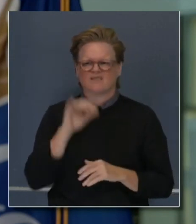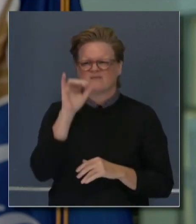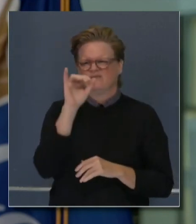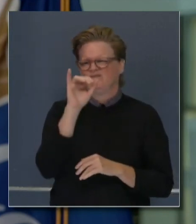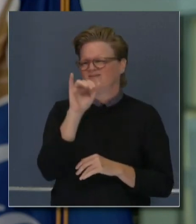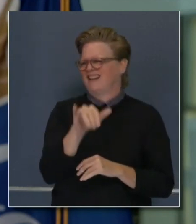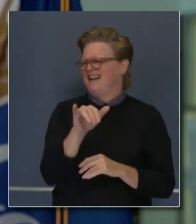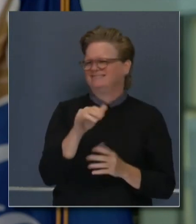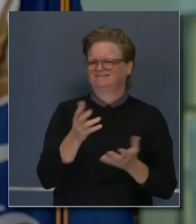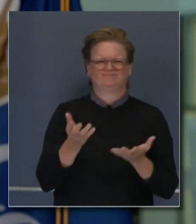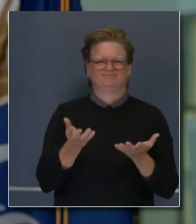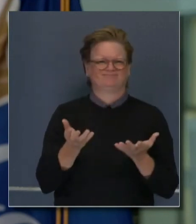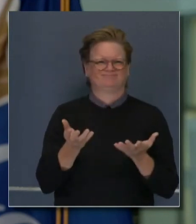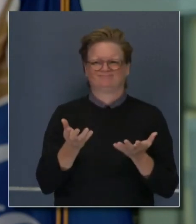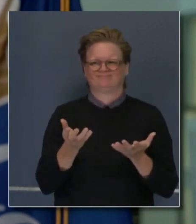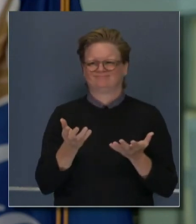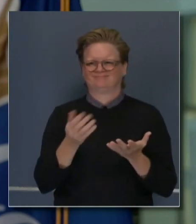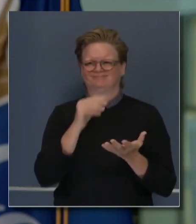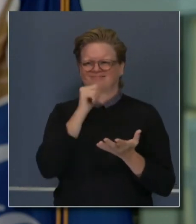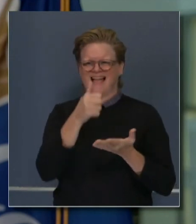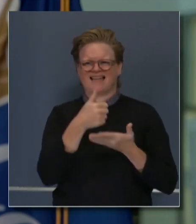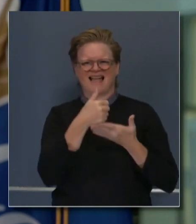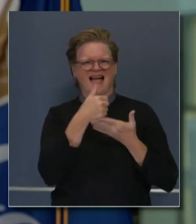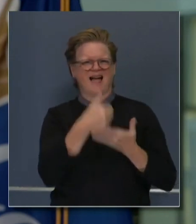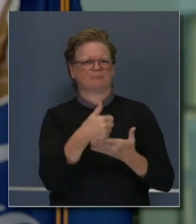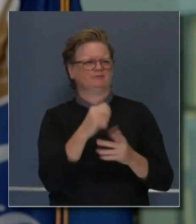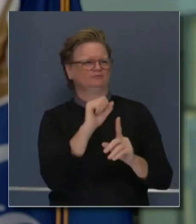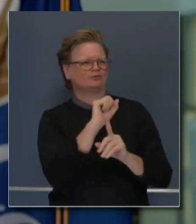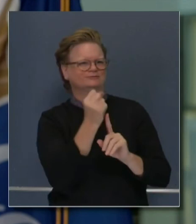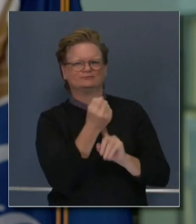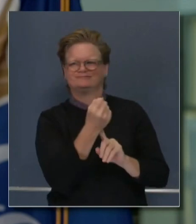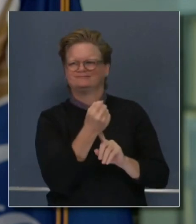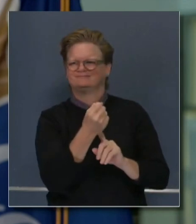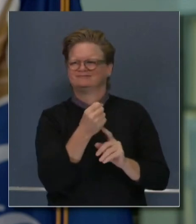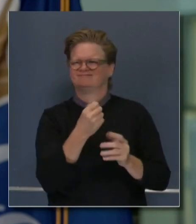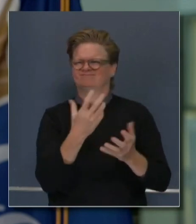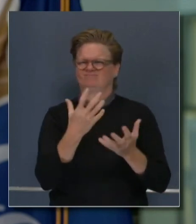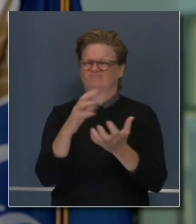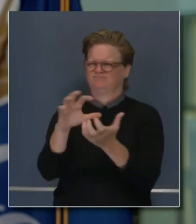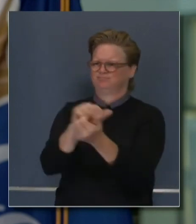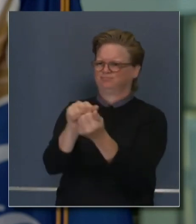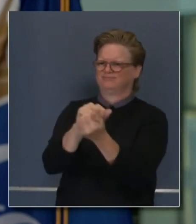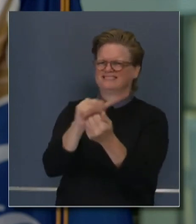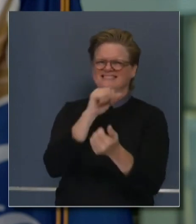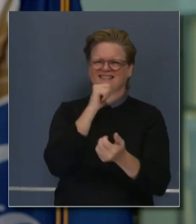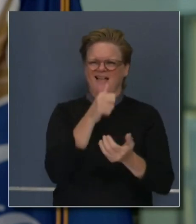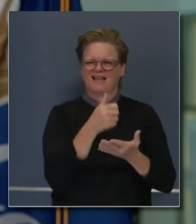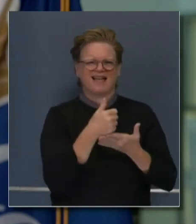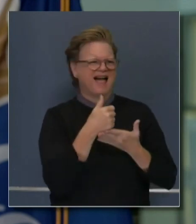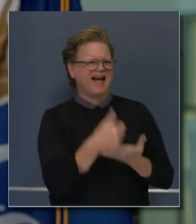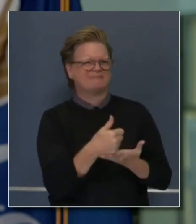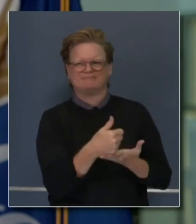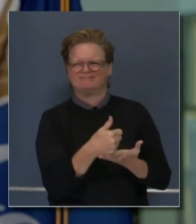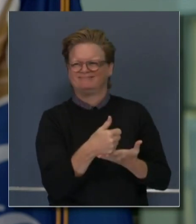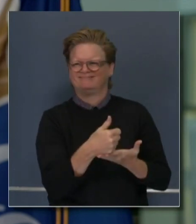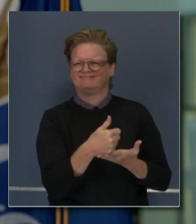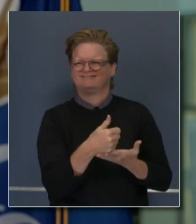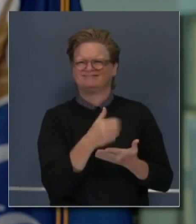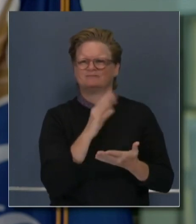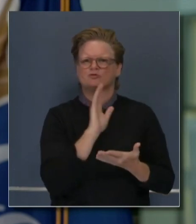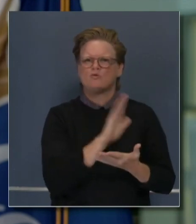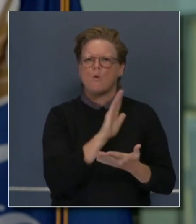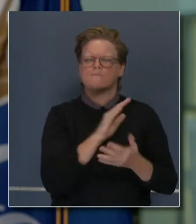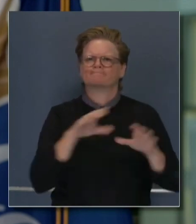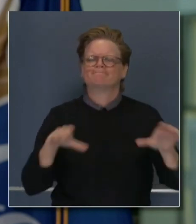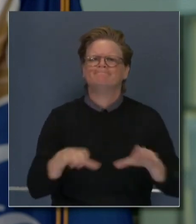don't think it adds to the conversation. I think it gets in the way of the purity of many people's causes, and that's to